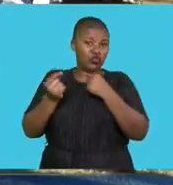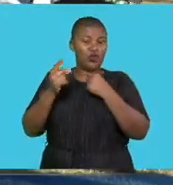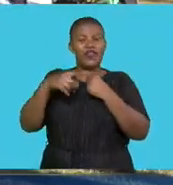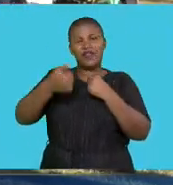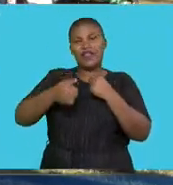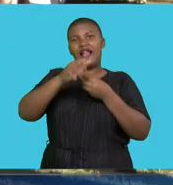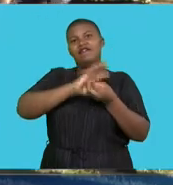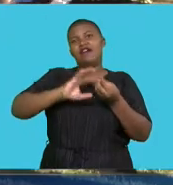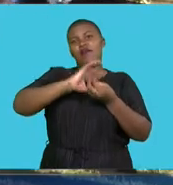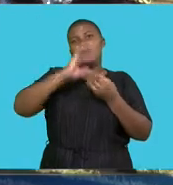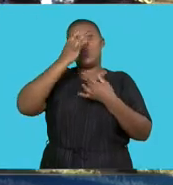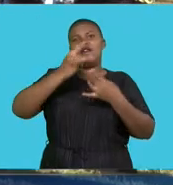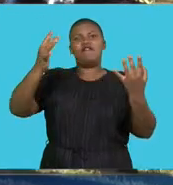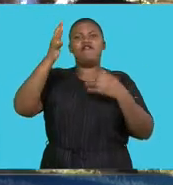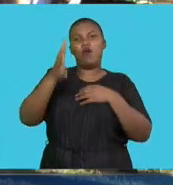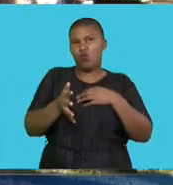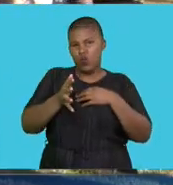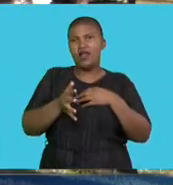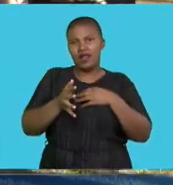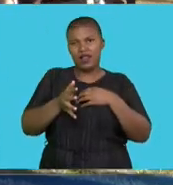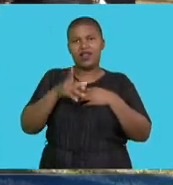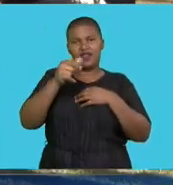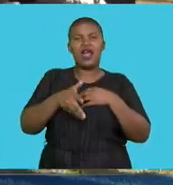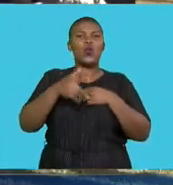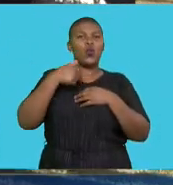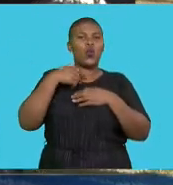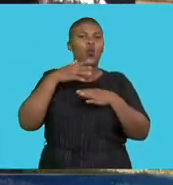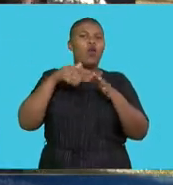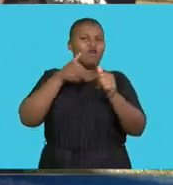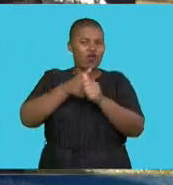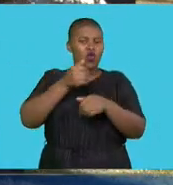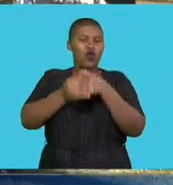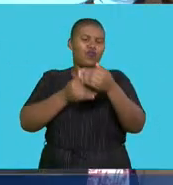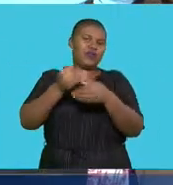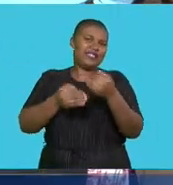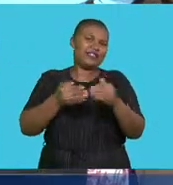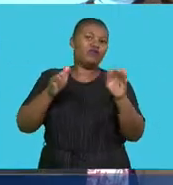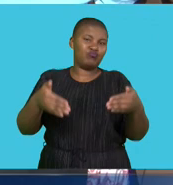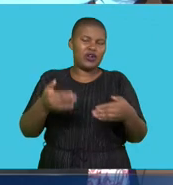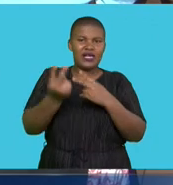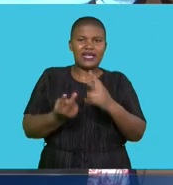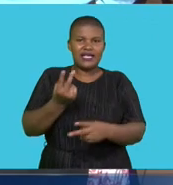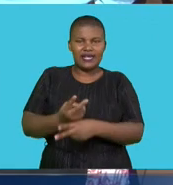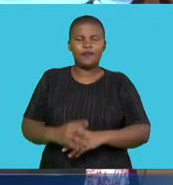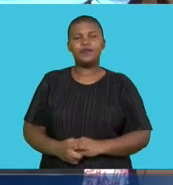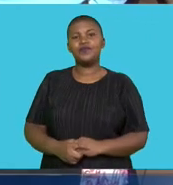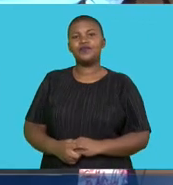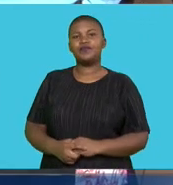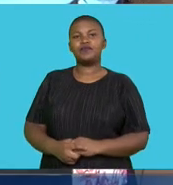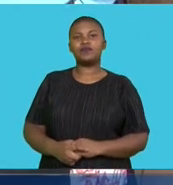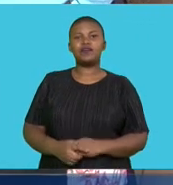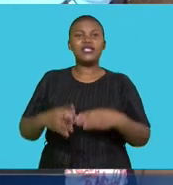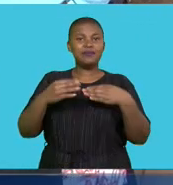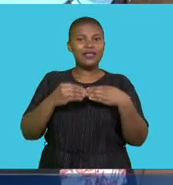the family will be notified and then we will follow the same process of reburial that is done. Kanti kamalungu emndeni yalabo